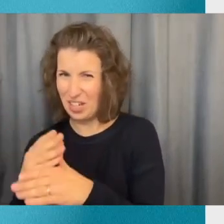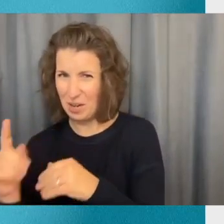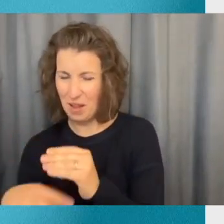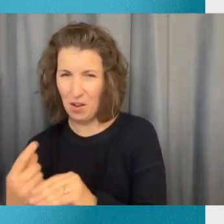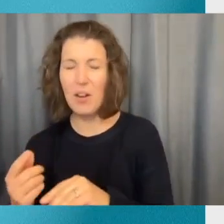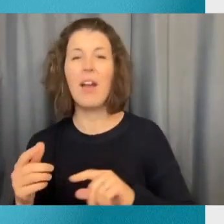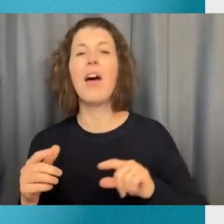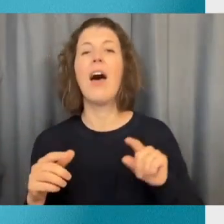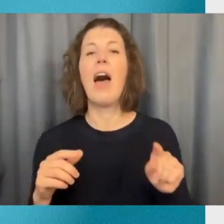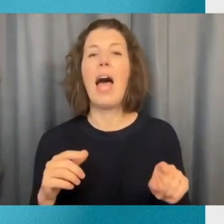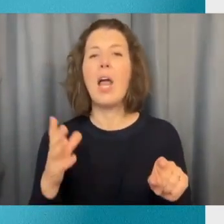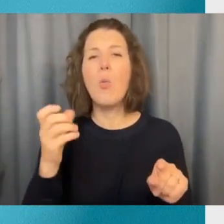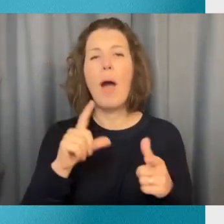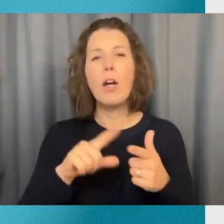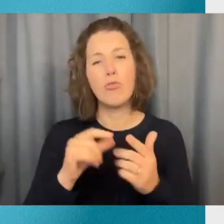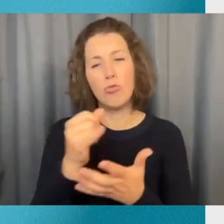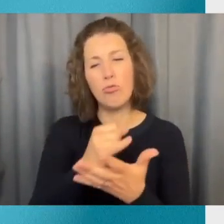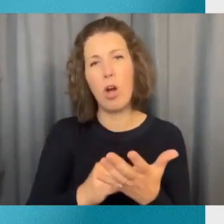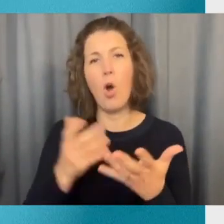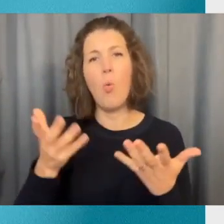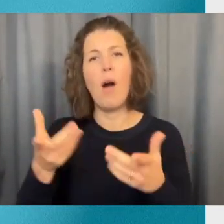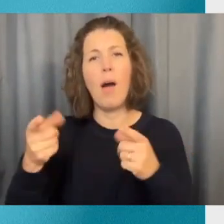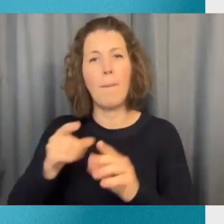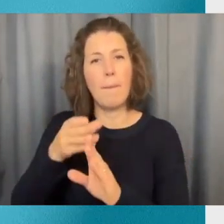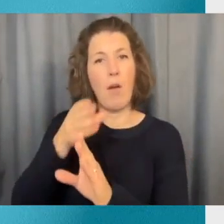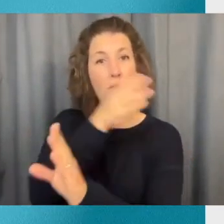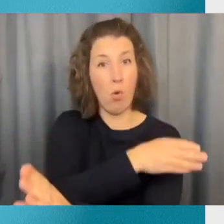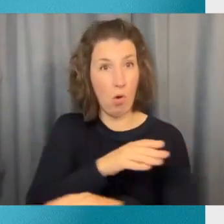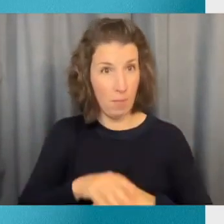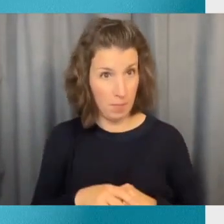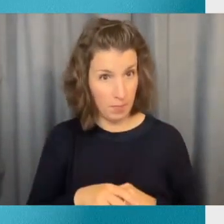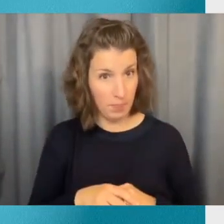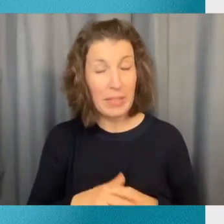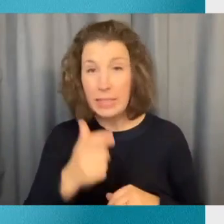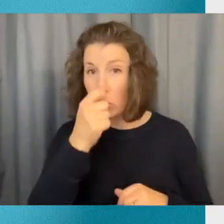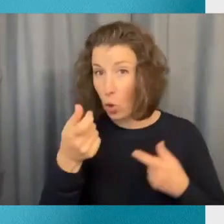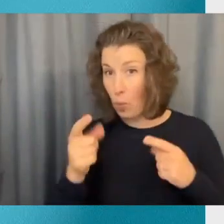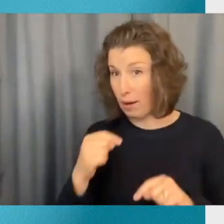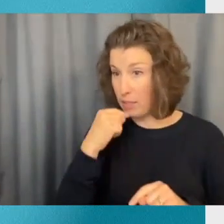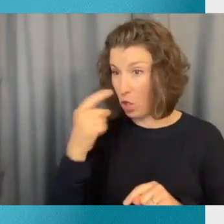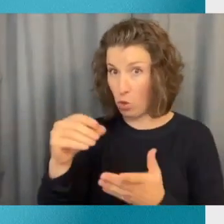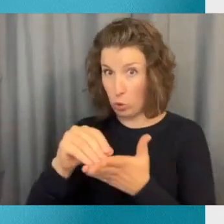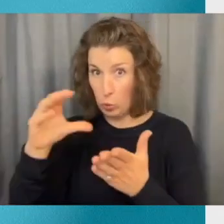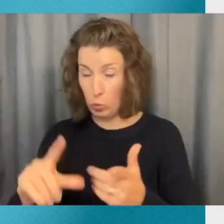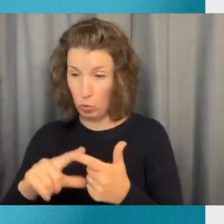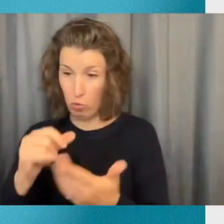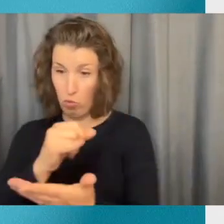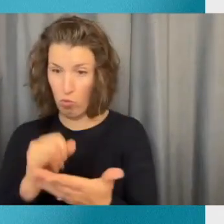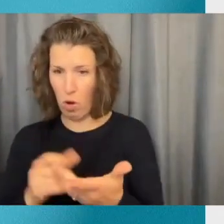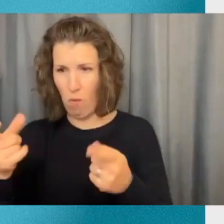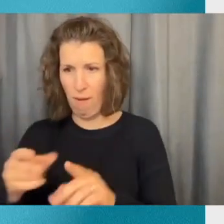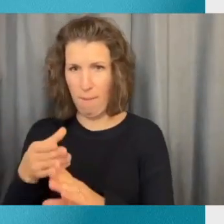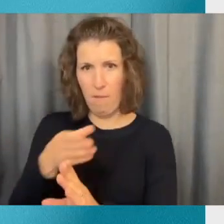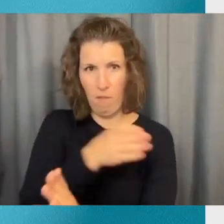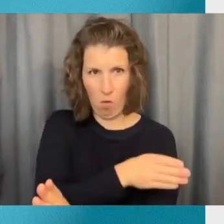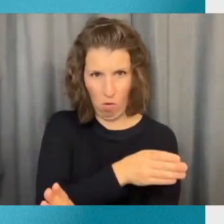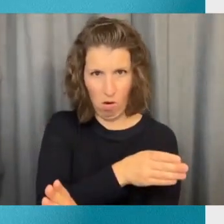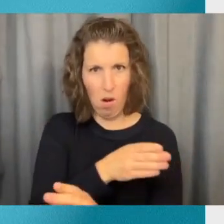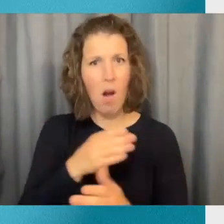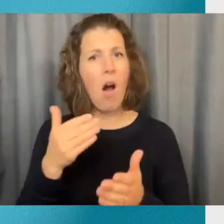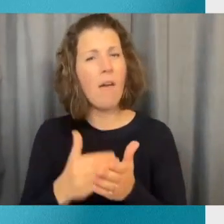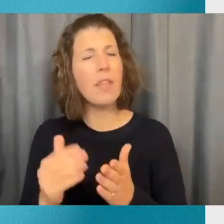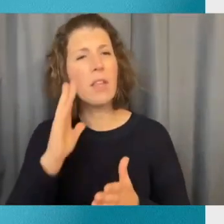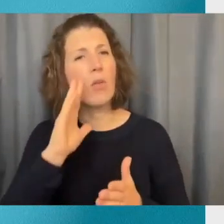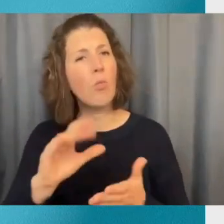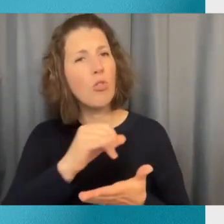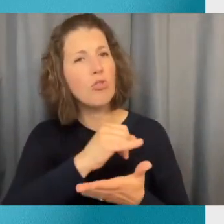came before. And interestingly, when I have my students do this, they draw what came before. Often they draw what